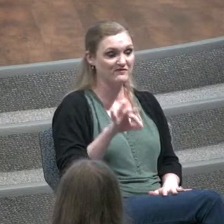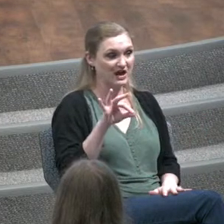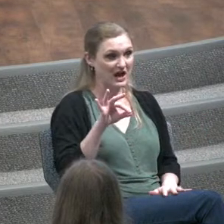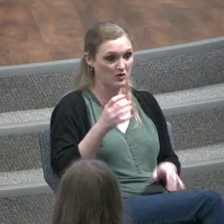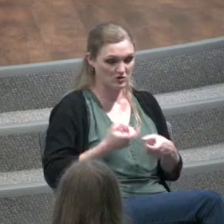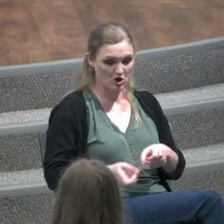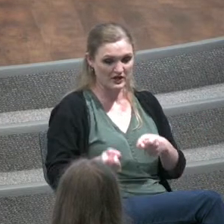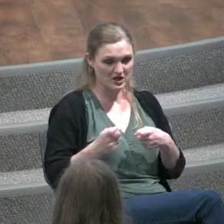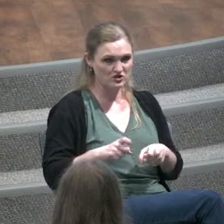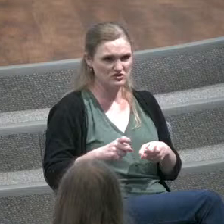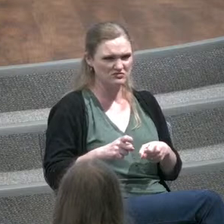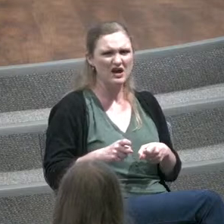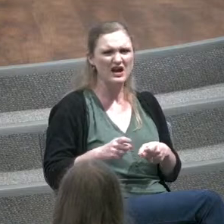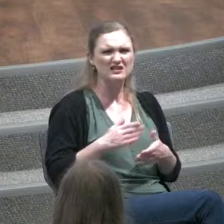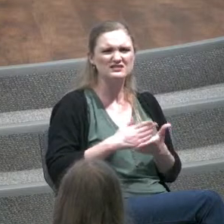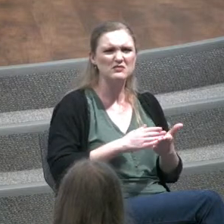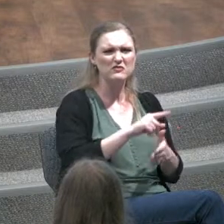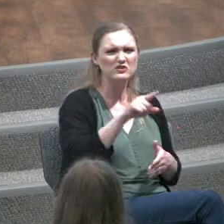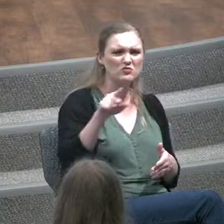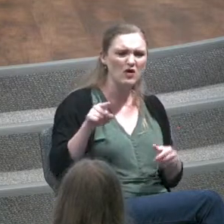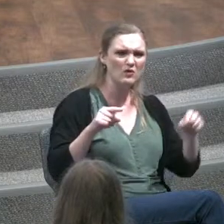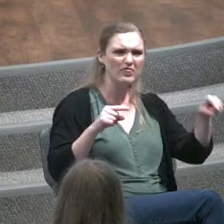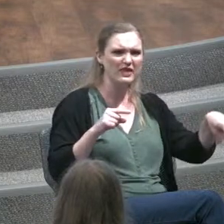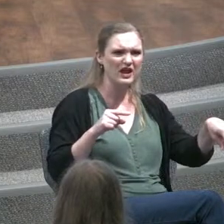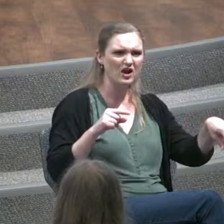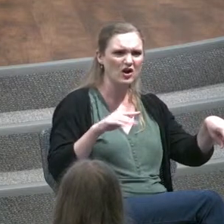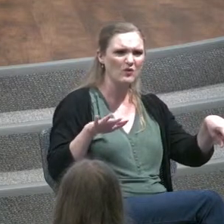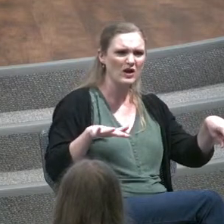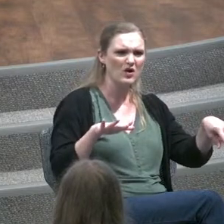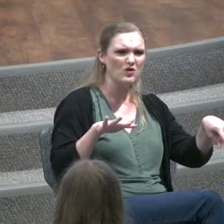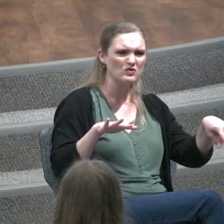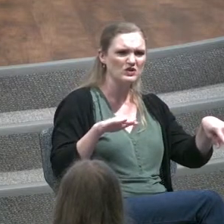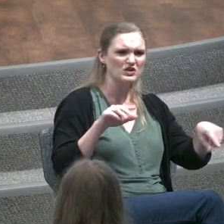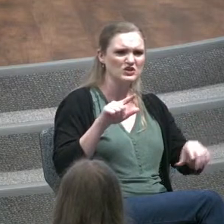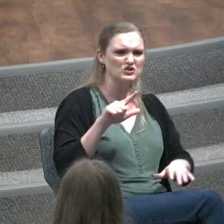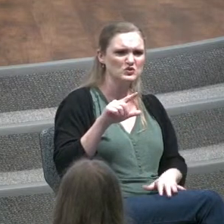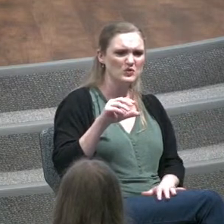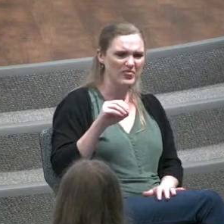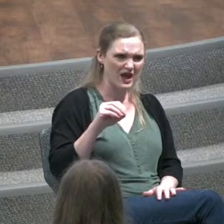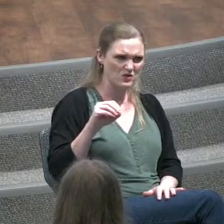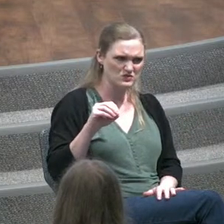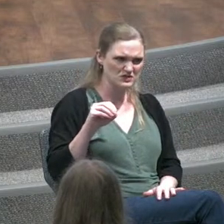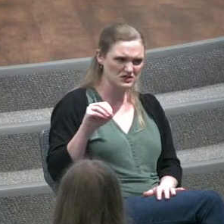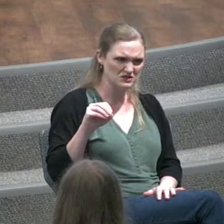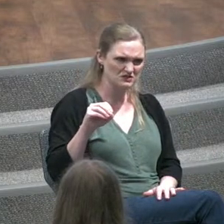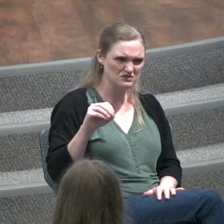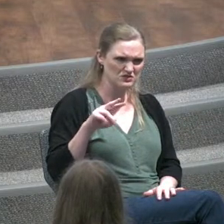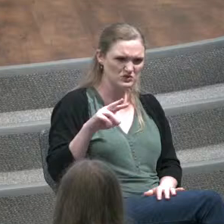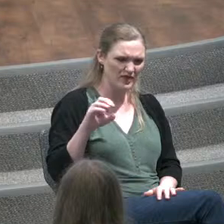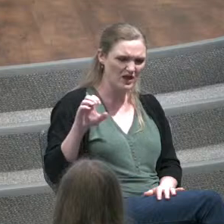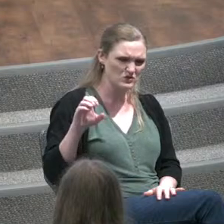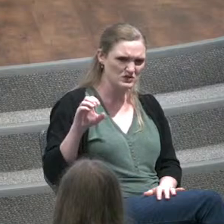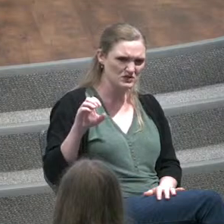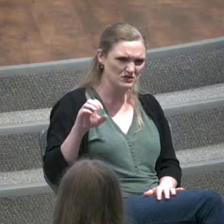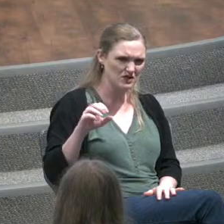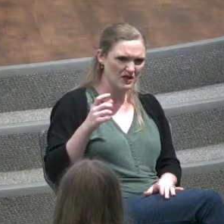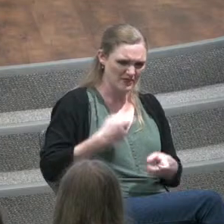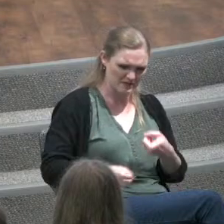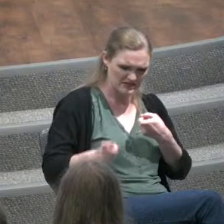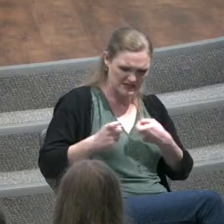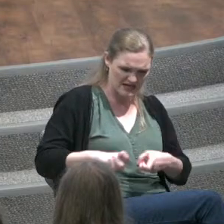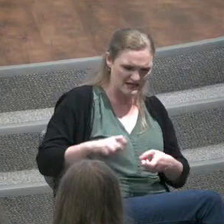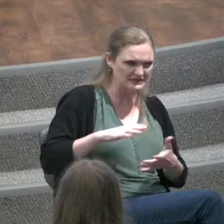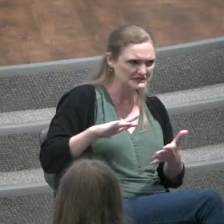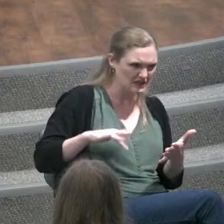uncovered, when some of you guys were there back in the late 2000s. It's been, further